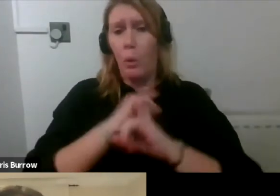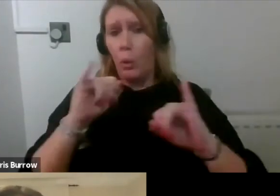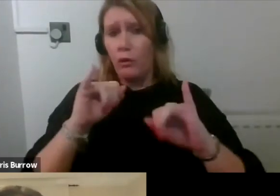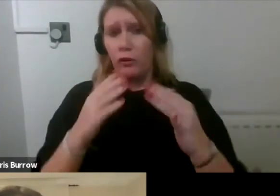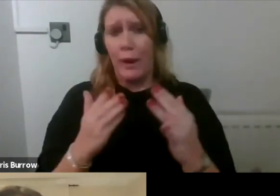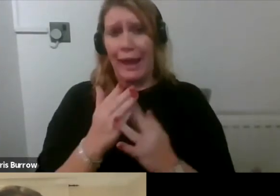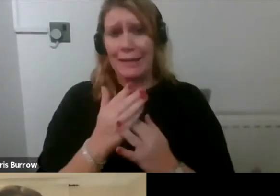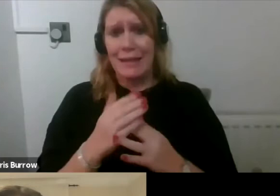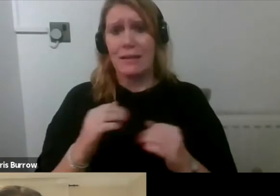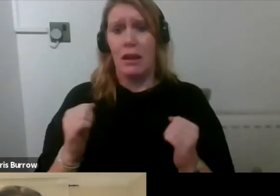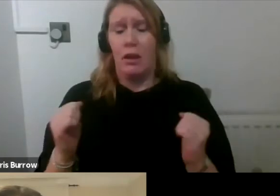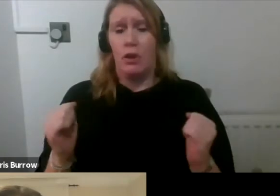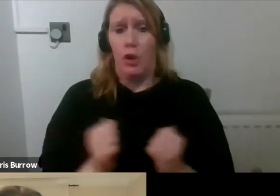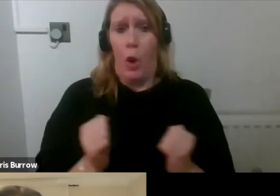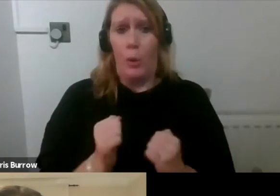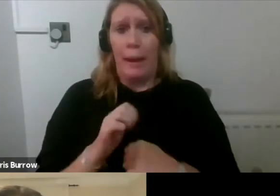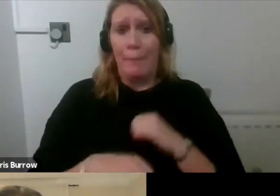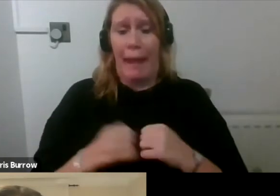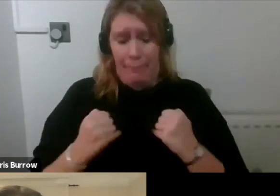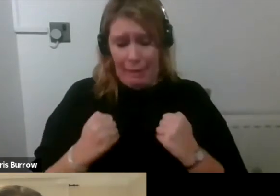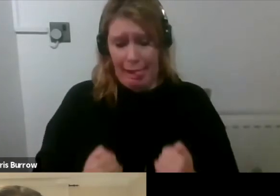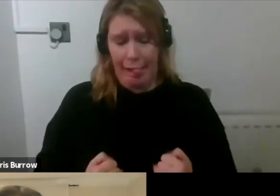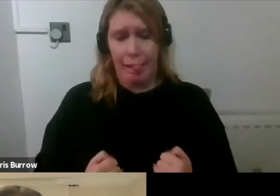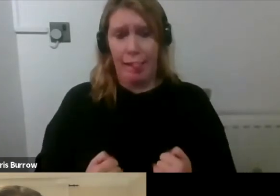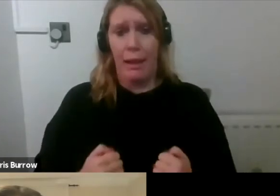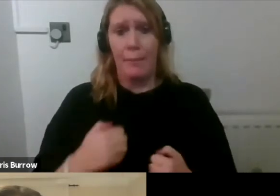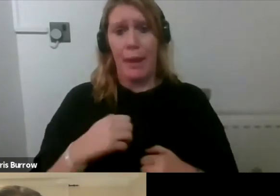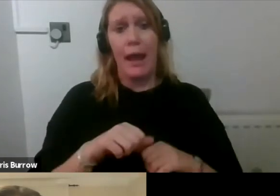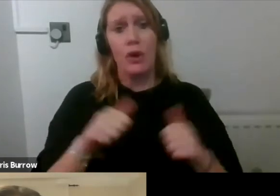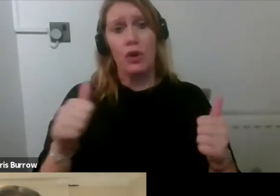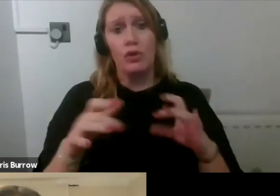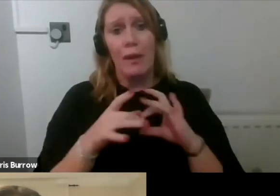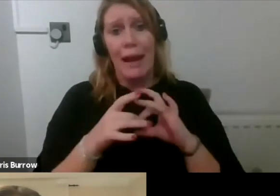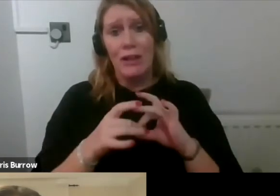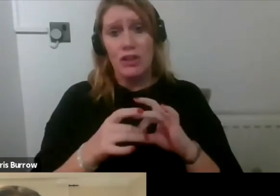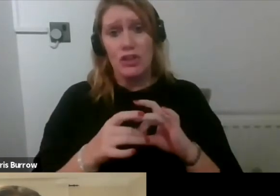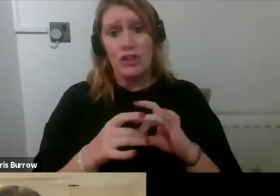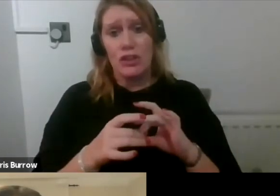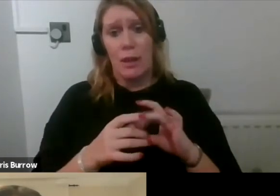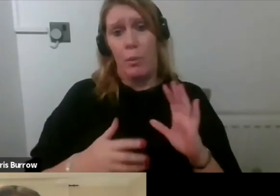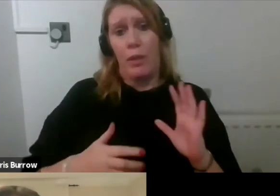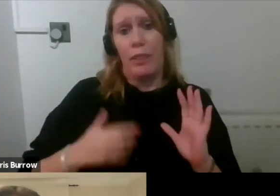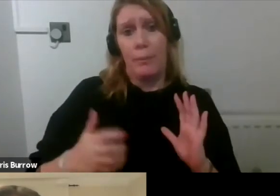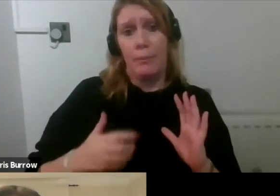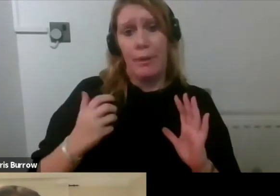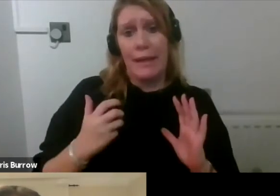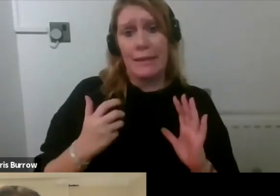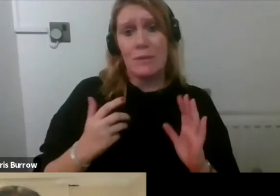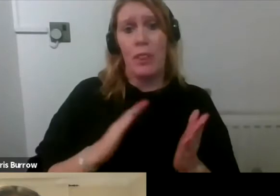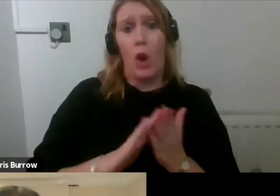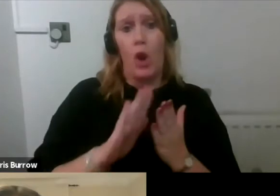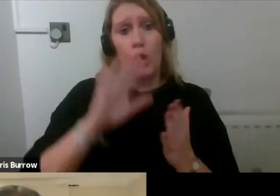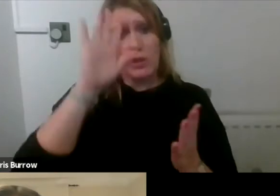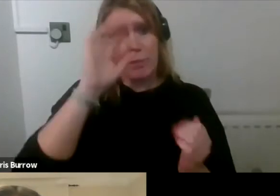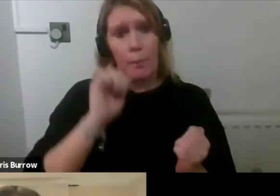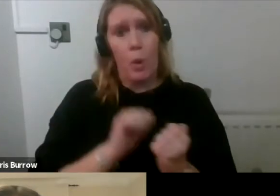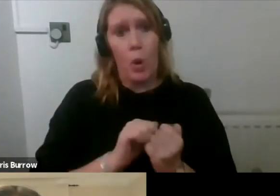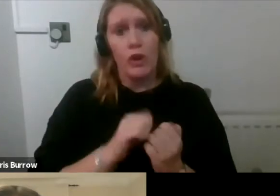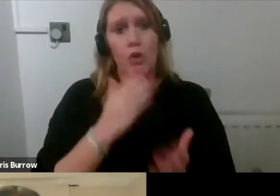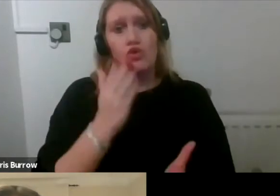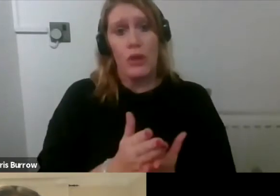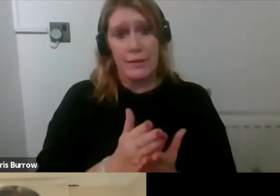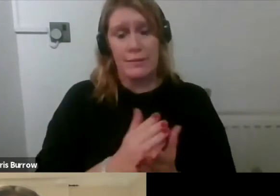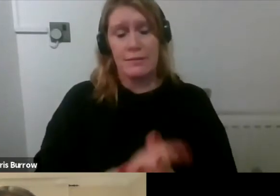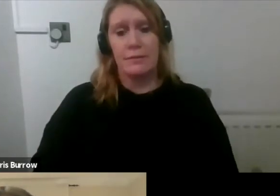we did have a good relationship as a result of the complaints with the Holocaust Memorial Trust. And